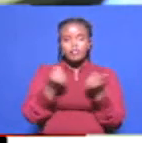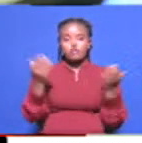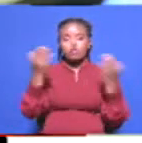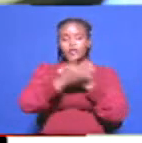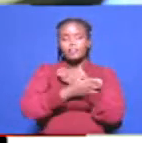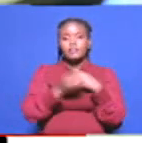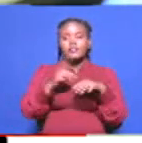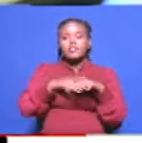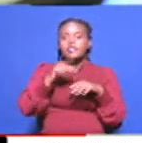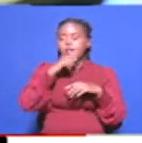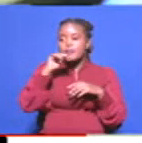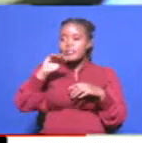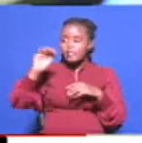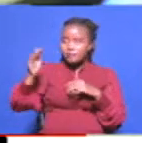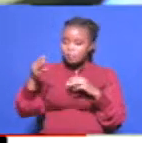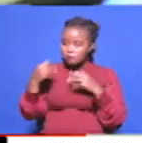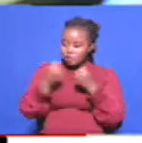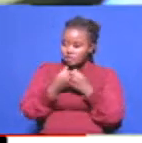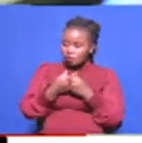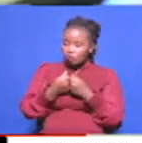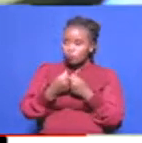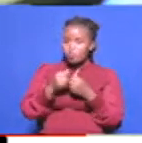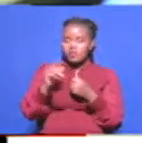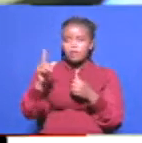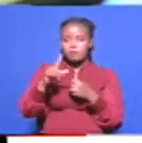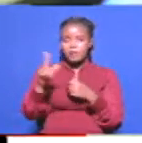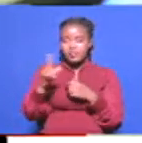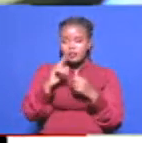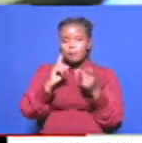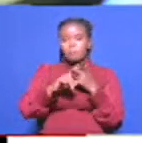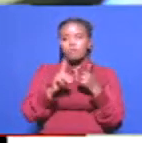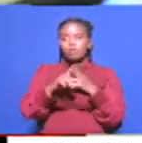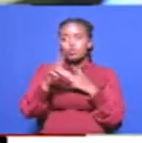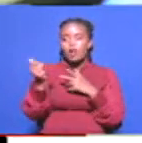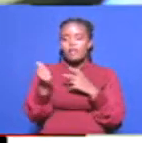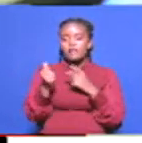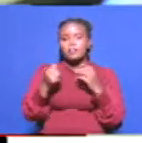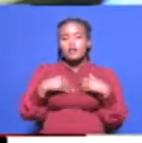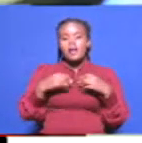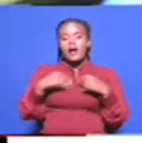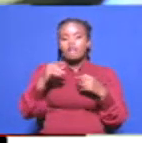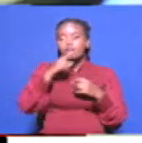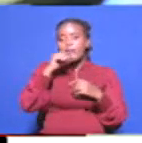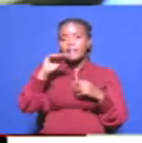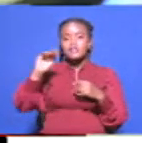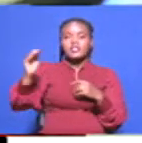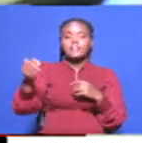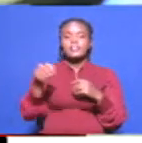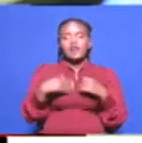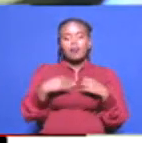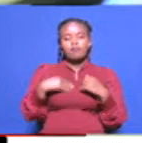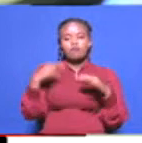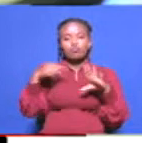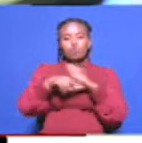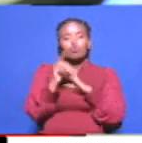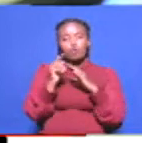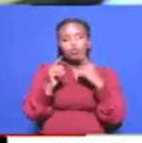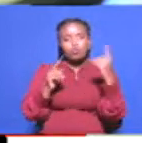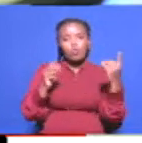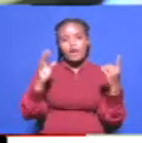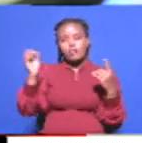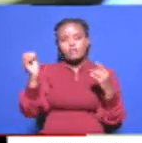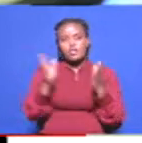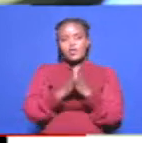travel to Atletico Madrid and Liverpool host Benfica. City lead the aggregate score by a goal to nil, while Liverpool are